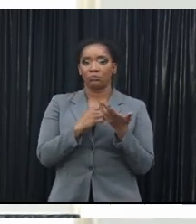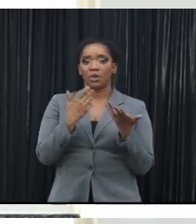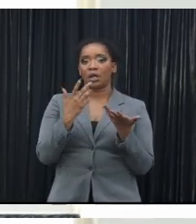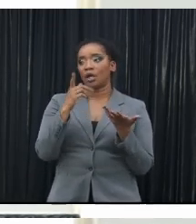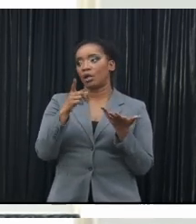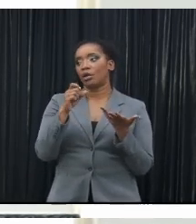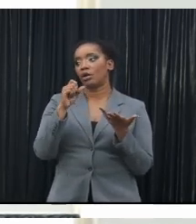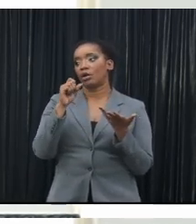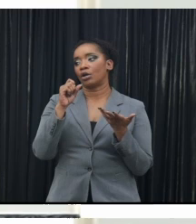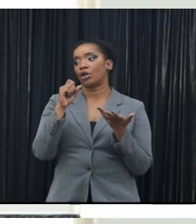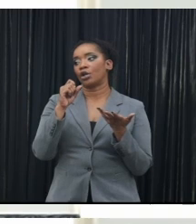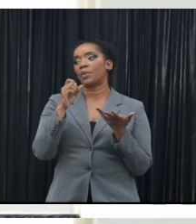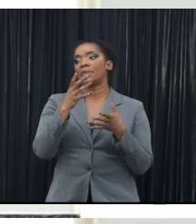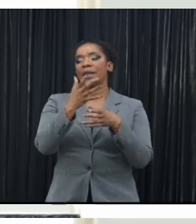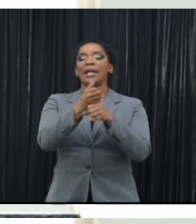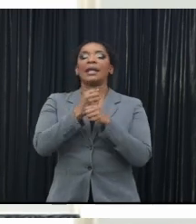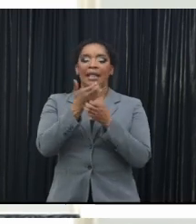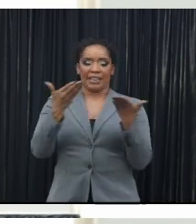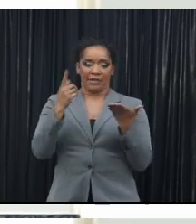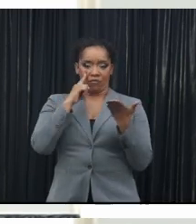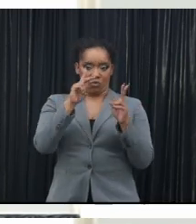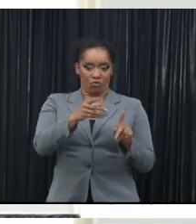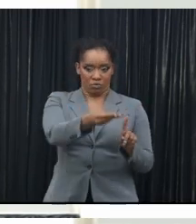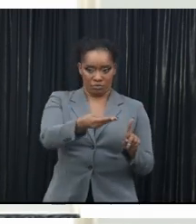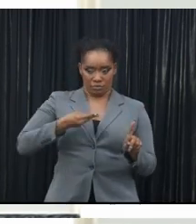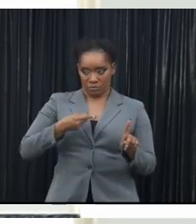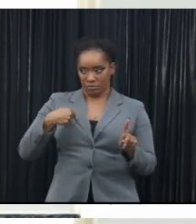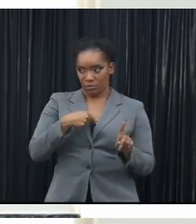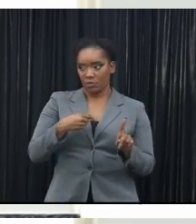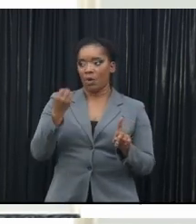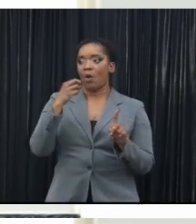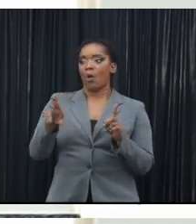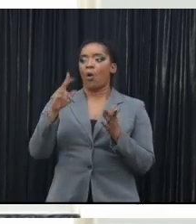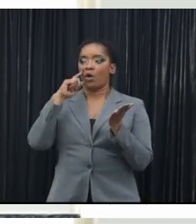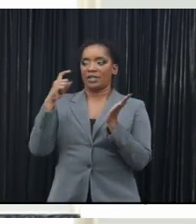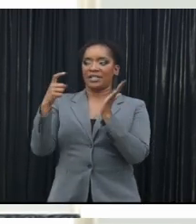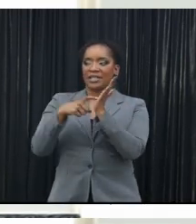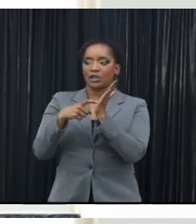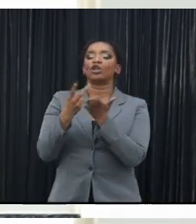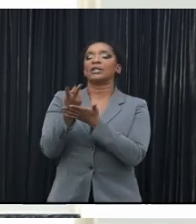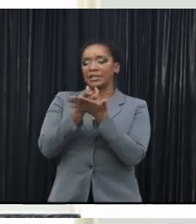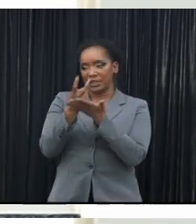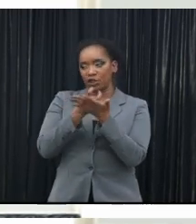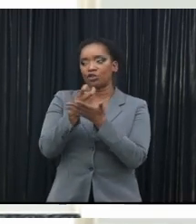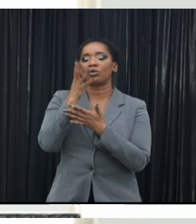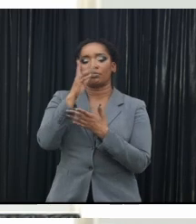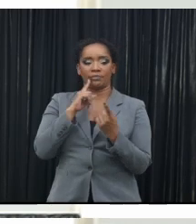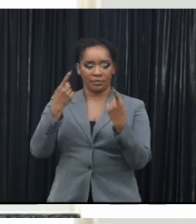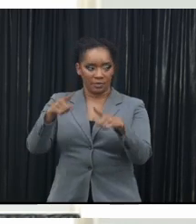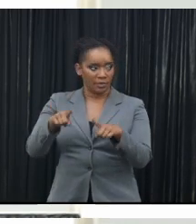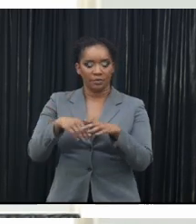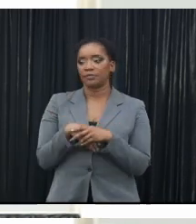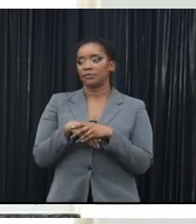person to take medication, or detecting the onset of a seizure or a panic attack. For example, a person who